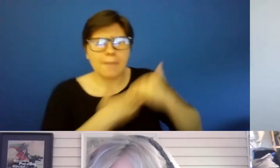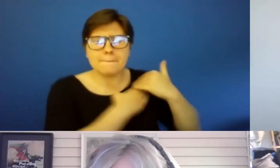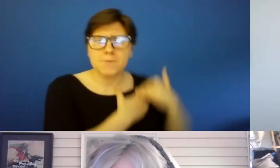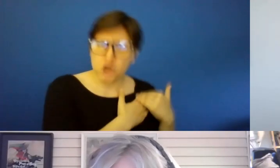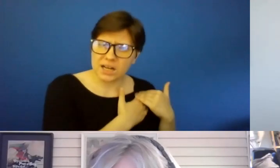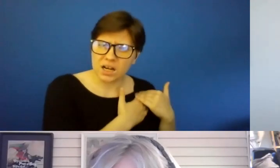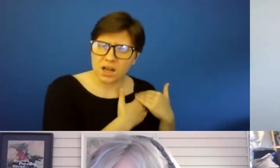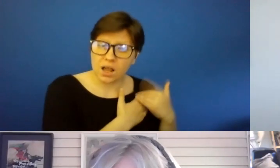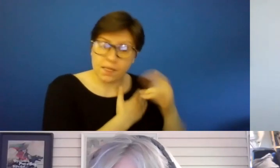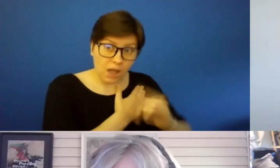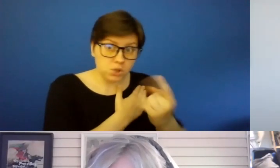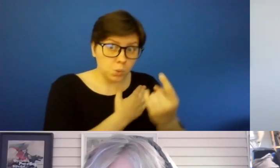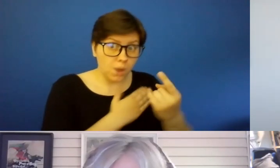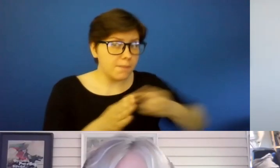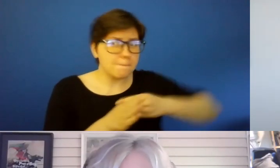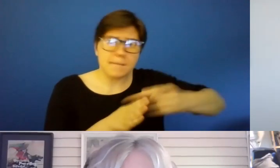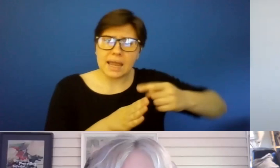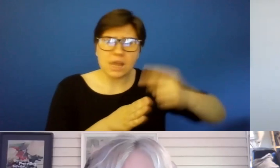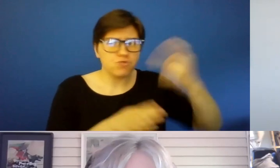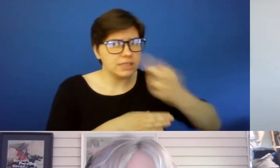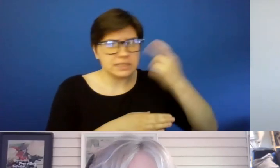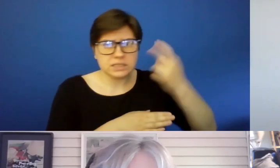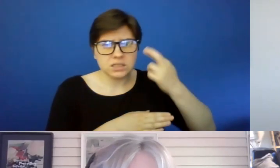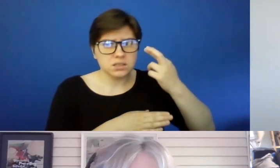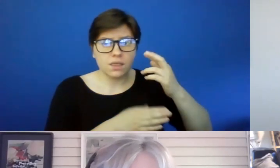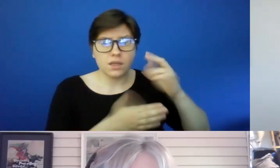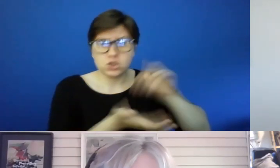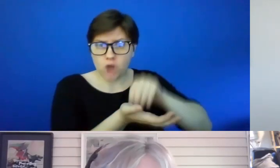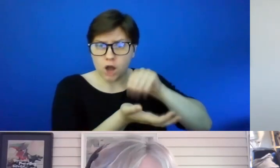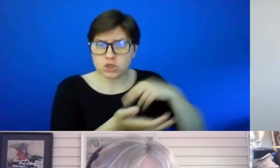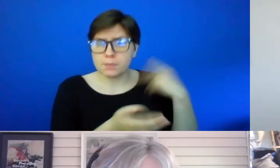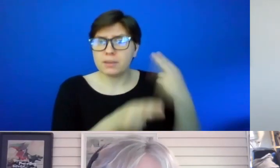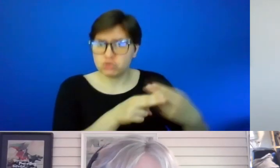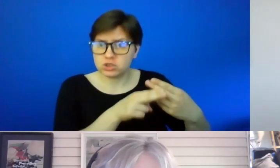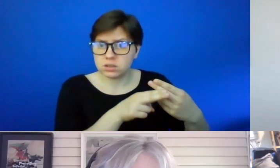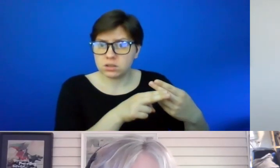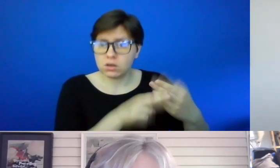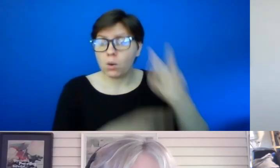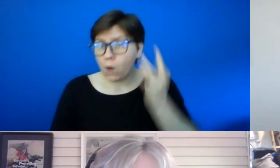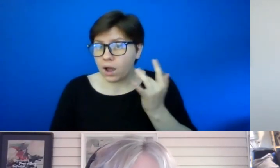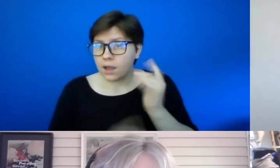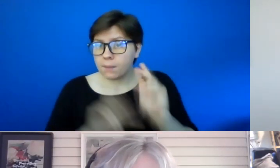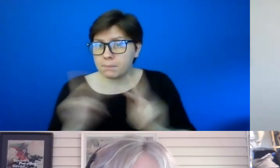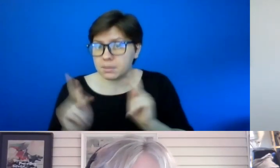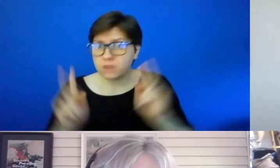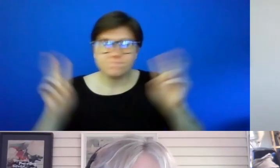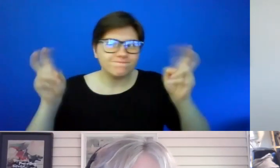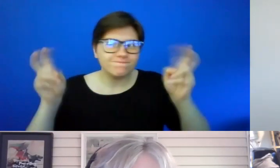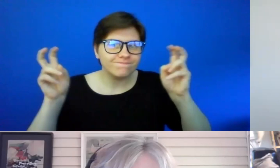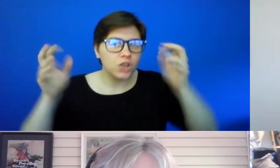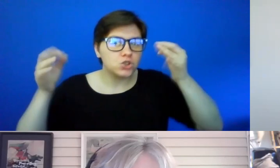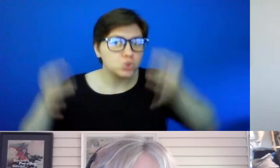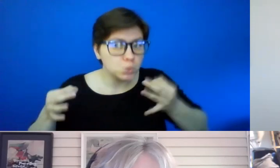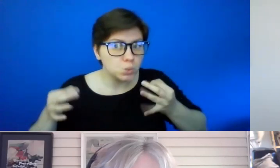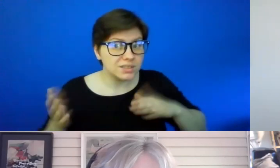main reasons cited by doctors as why people, quote unquote, choose